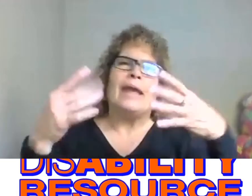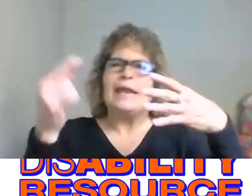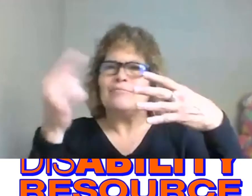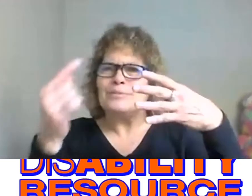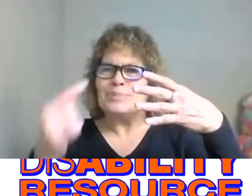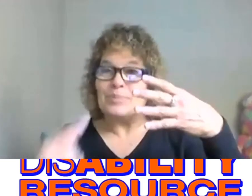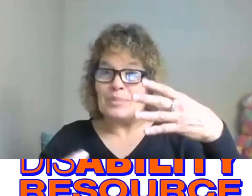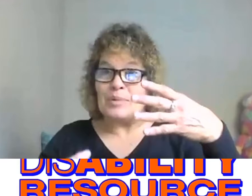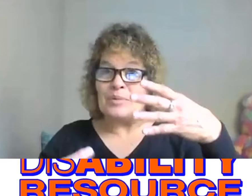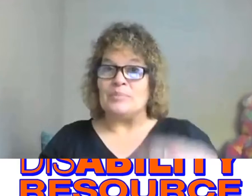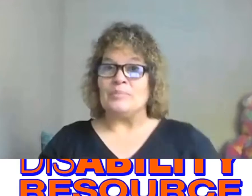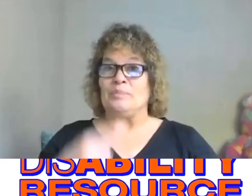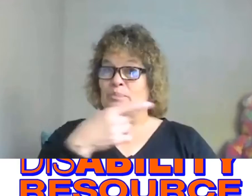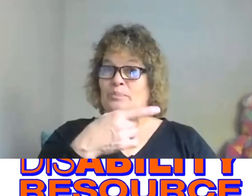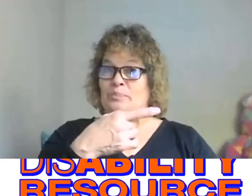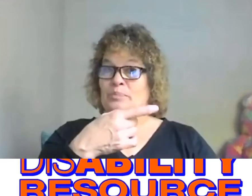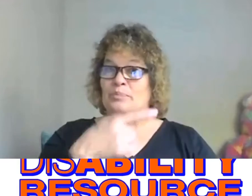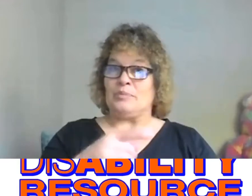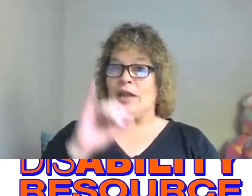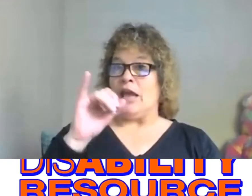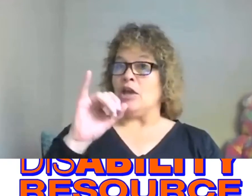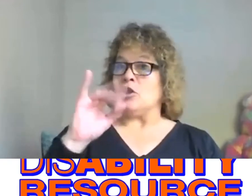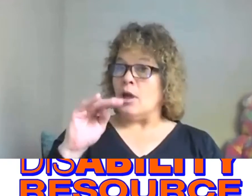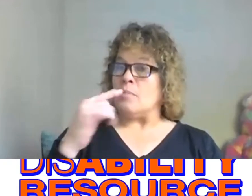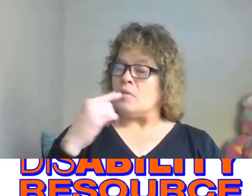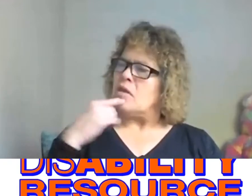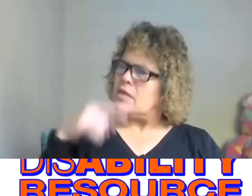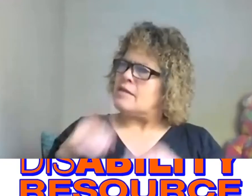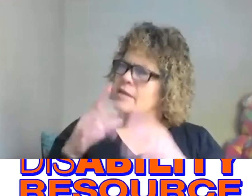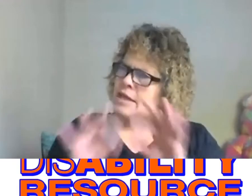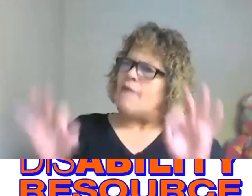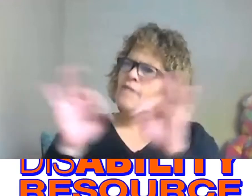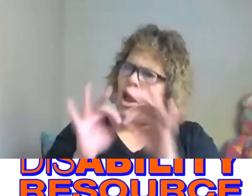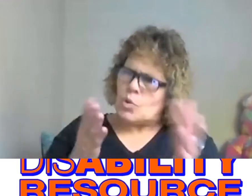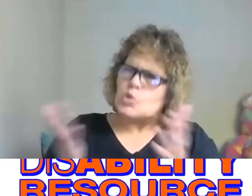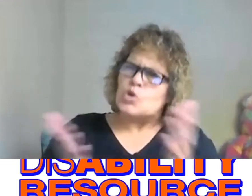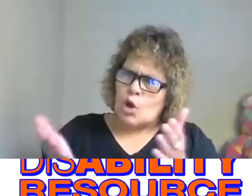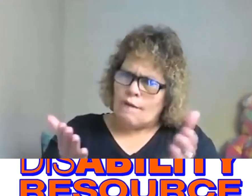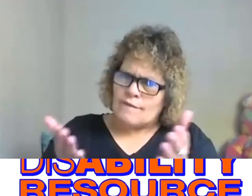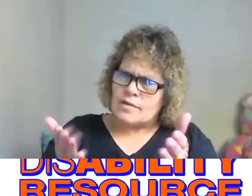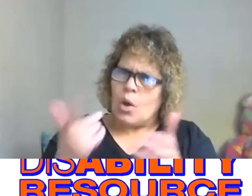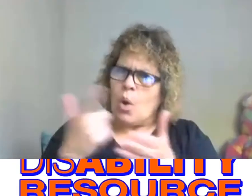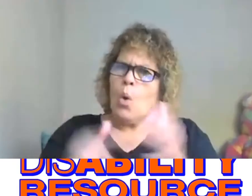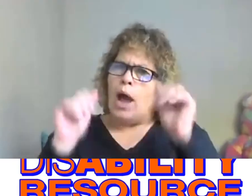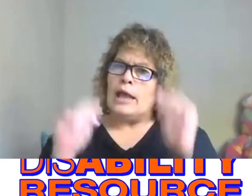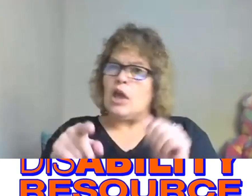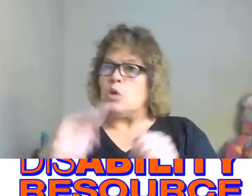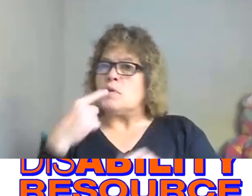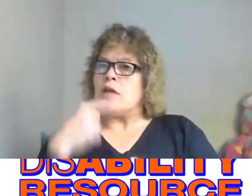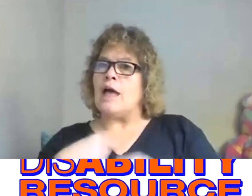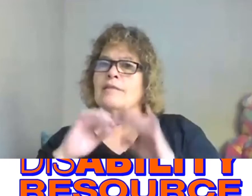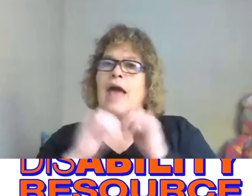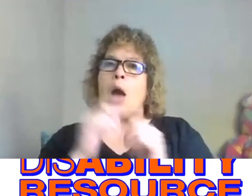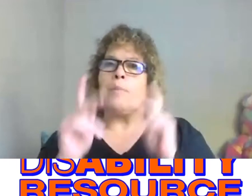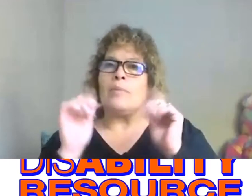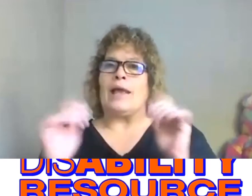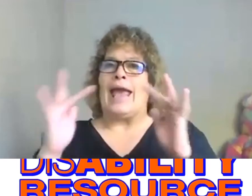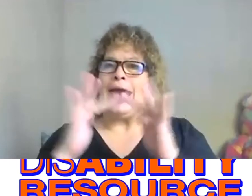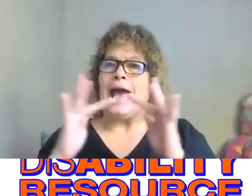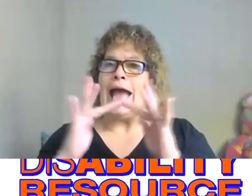Wow, this sounds like a really valuable service and program, Jean. What can you tell us about how folks connect with you?